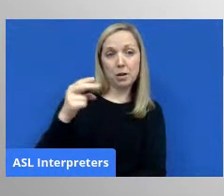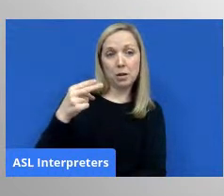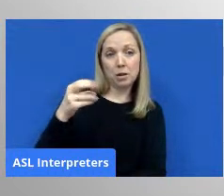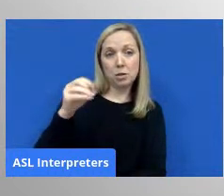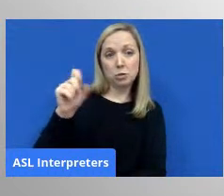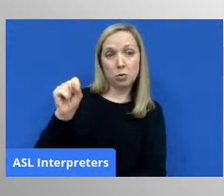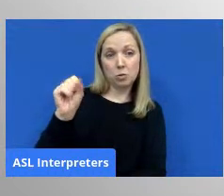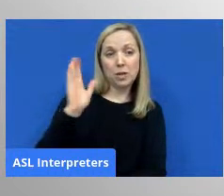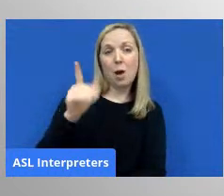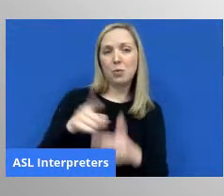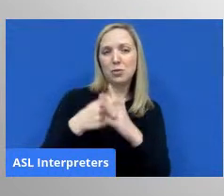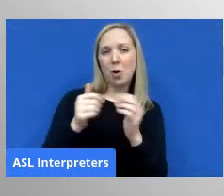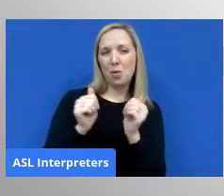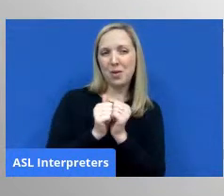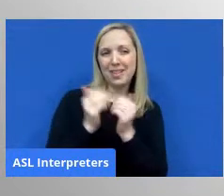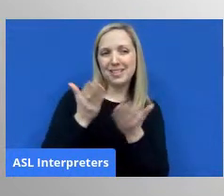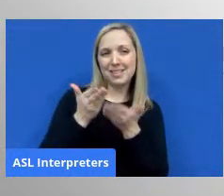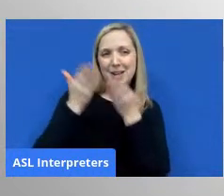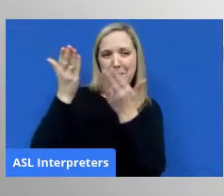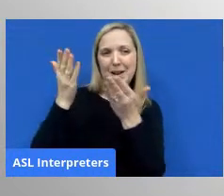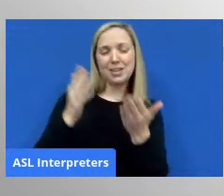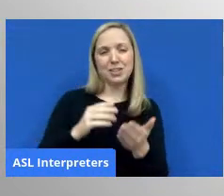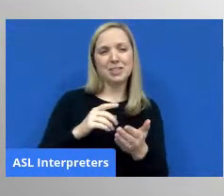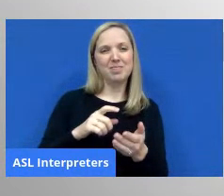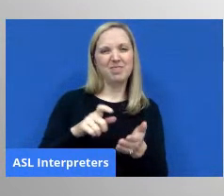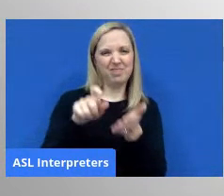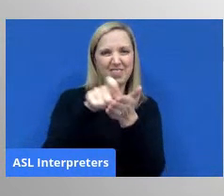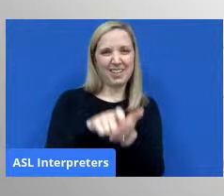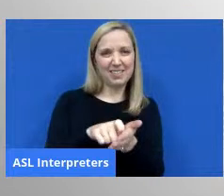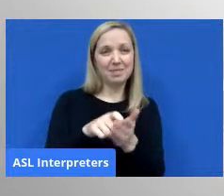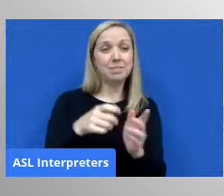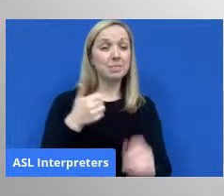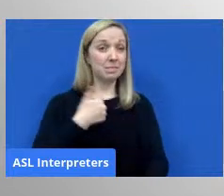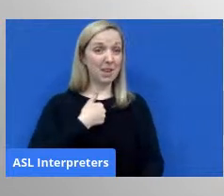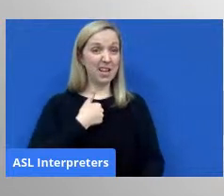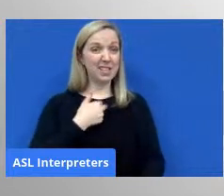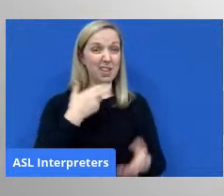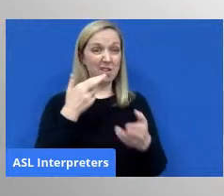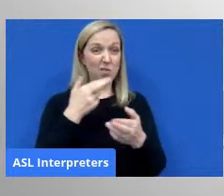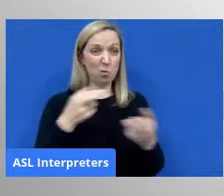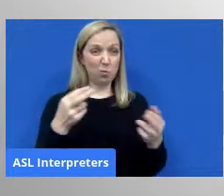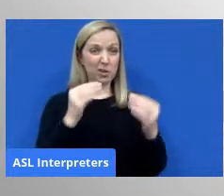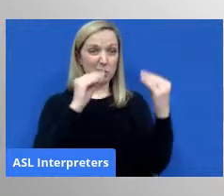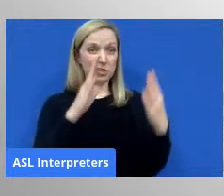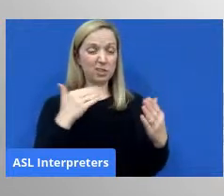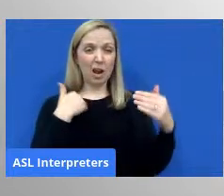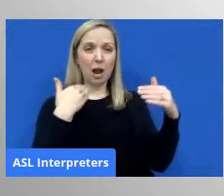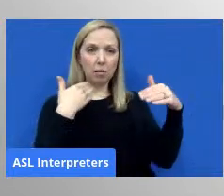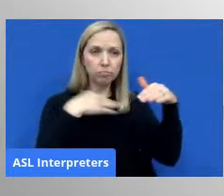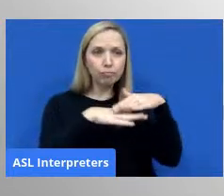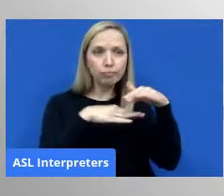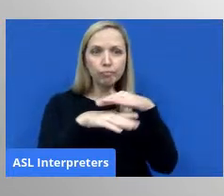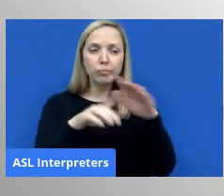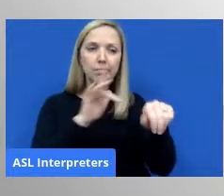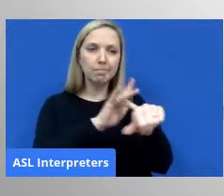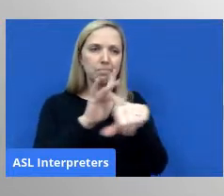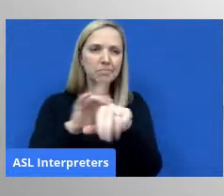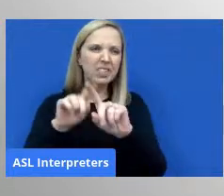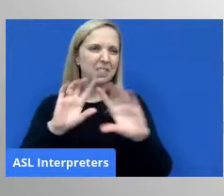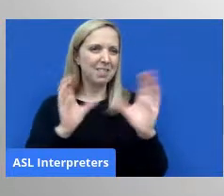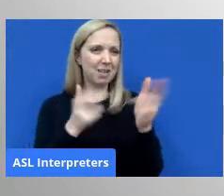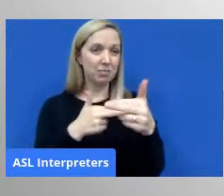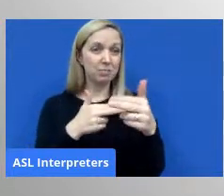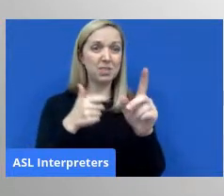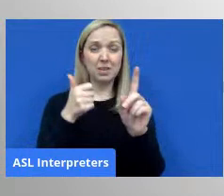presented by another teacher. As a resource teacher, I go into many classrooms and I can say David Brownlee is one of the most